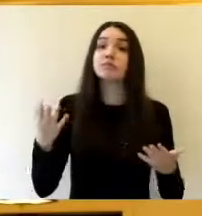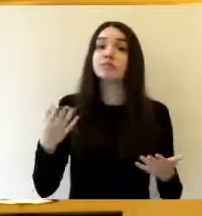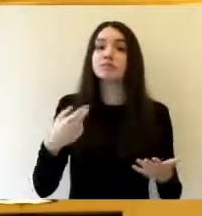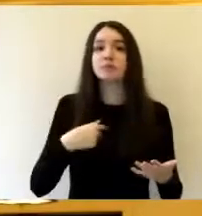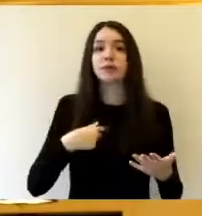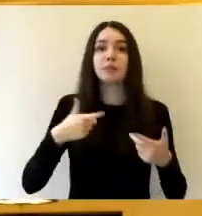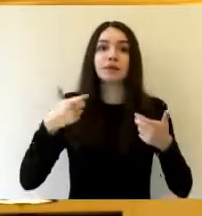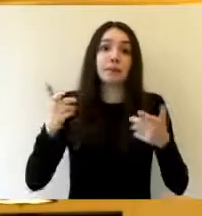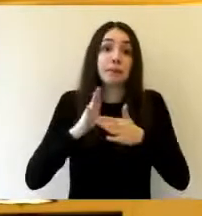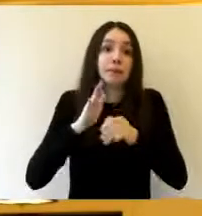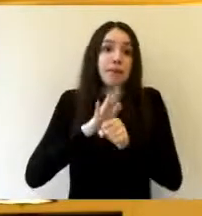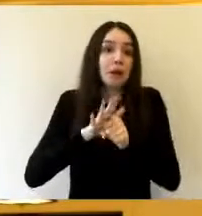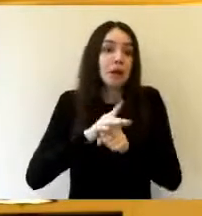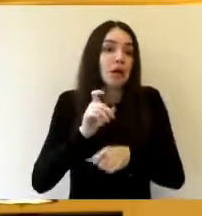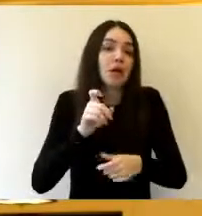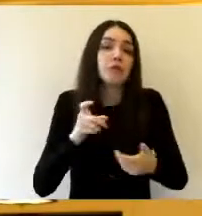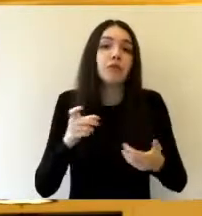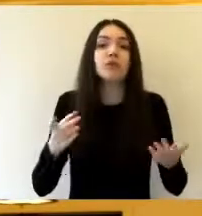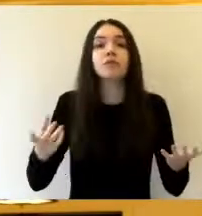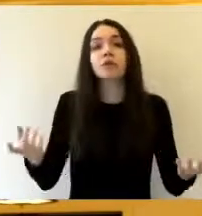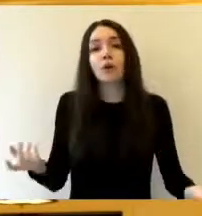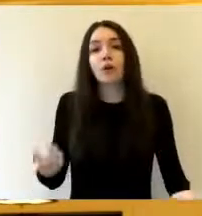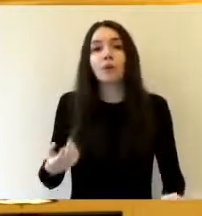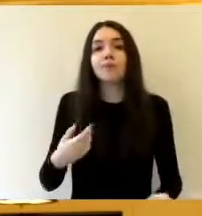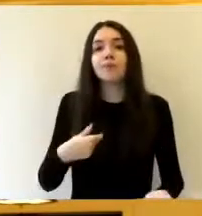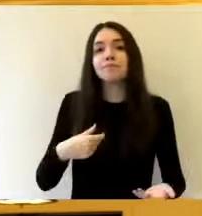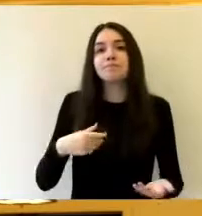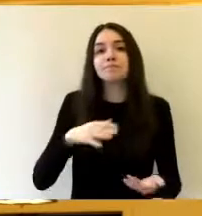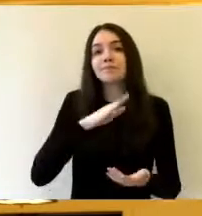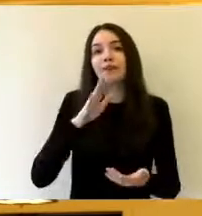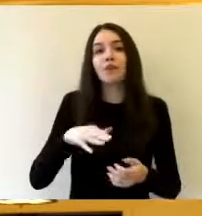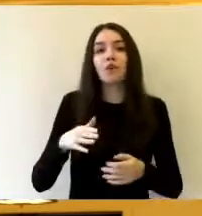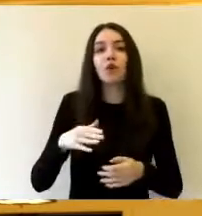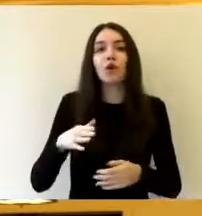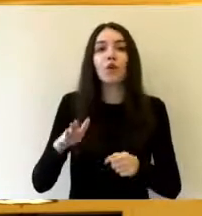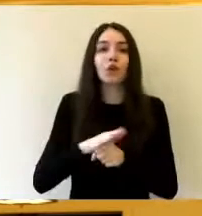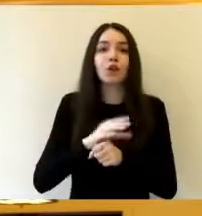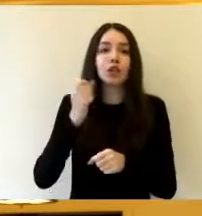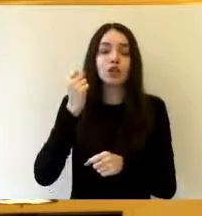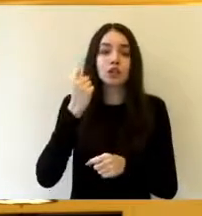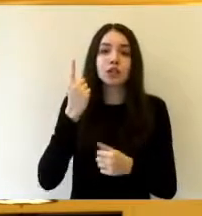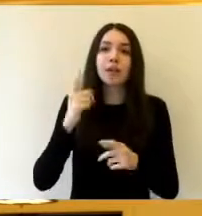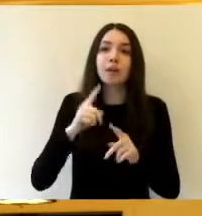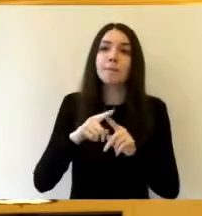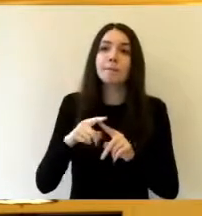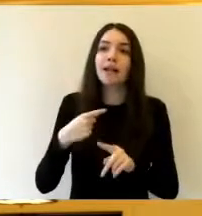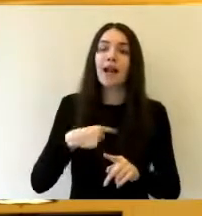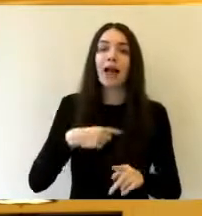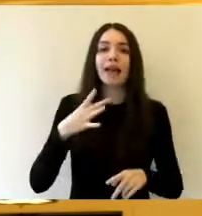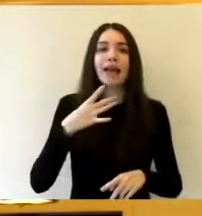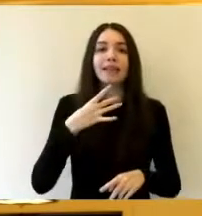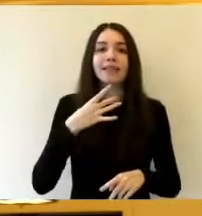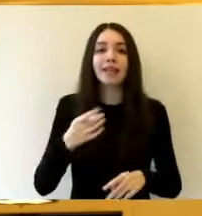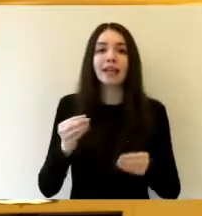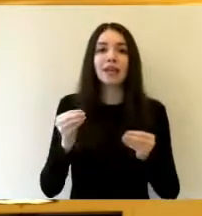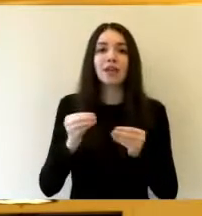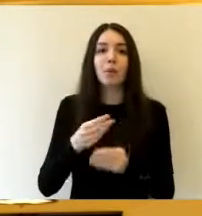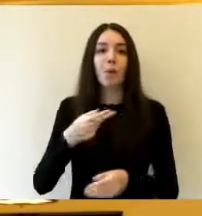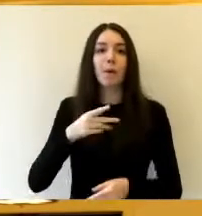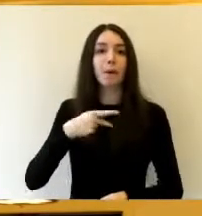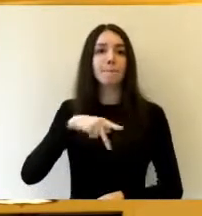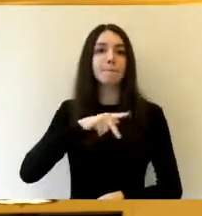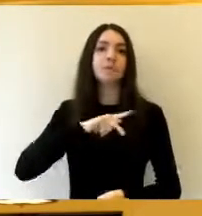This has been always something that I haven't quite, you know, fully understood, but I like this size. I like it to be personal.